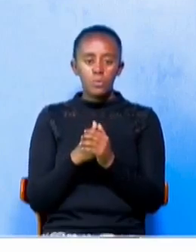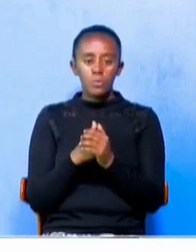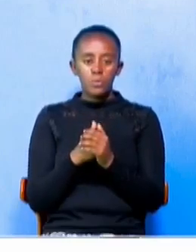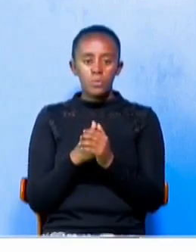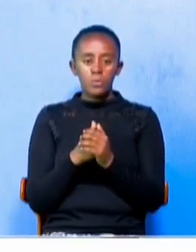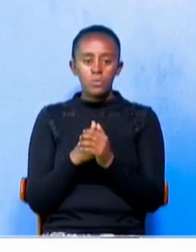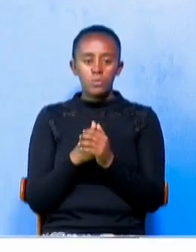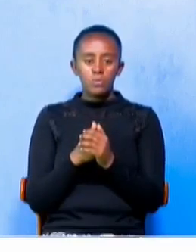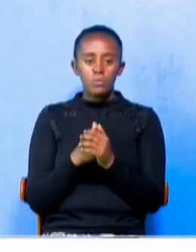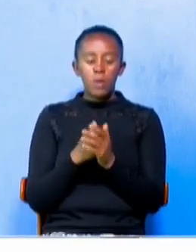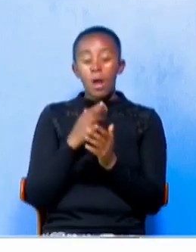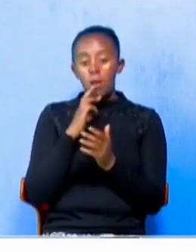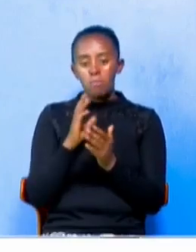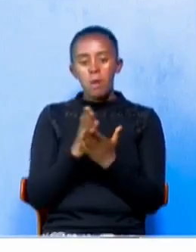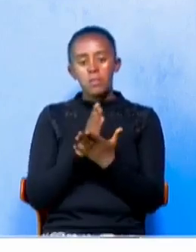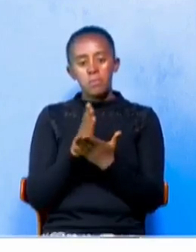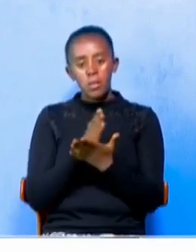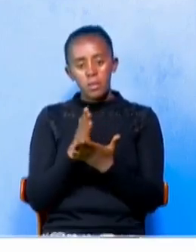participating